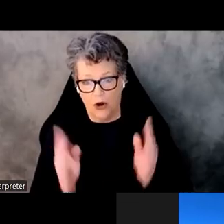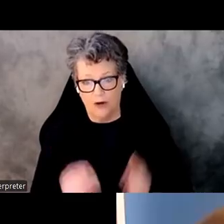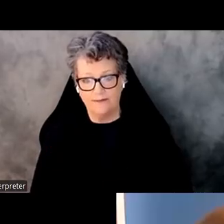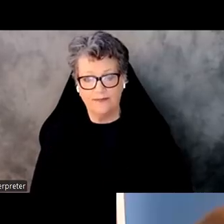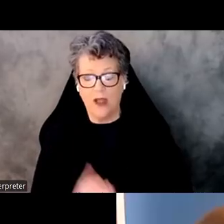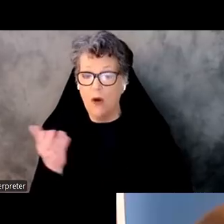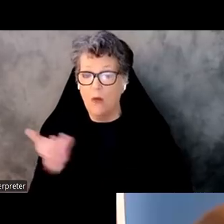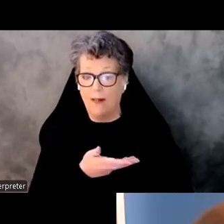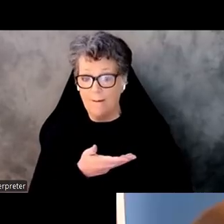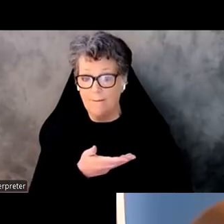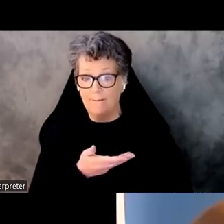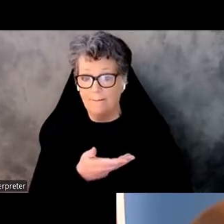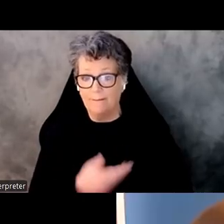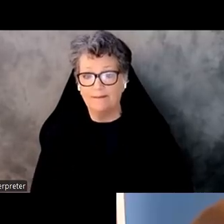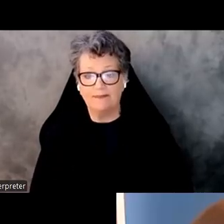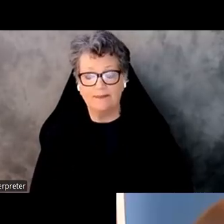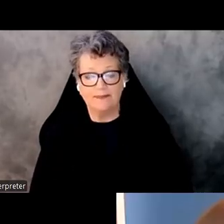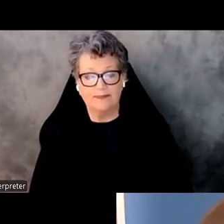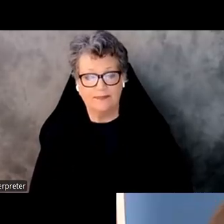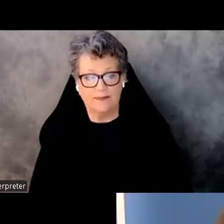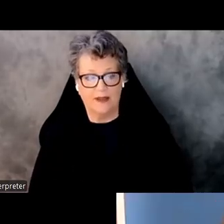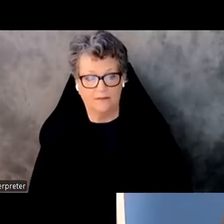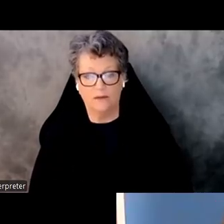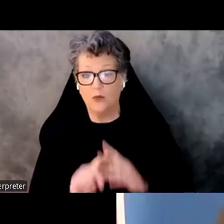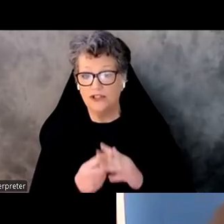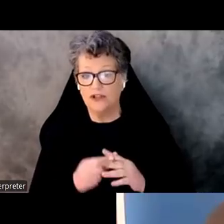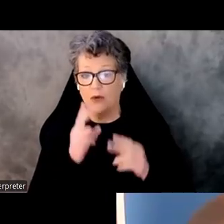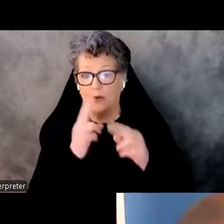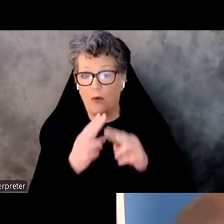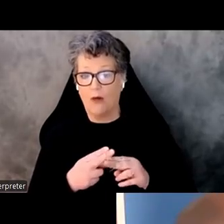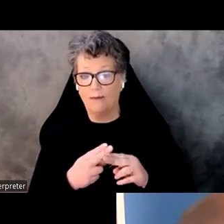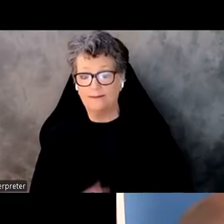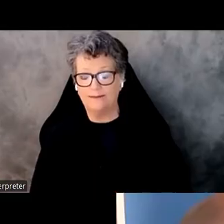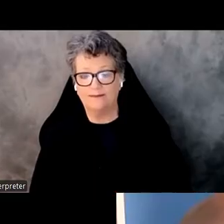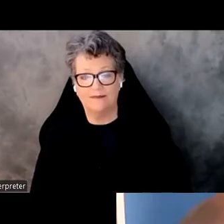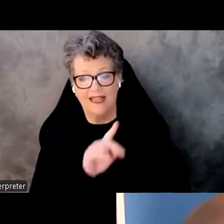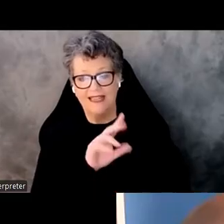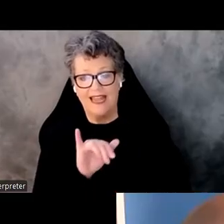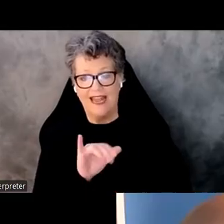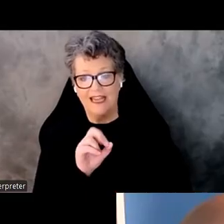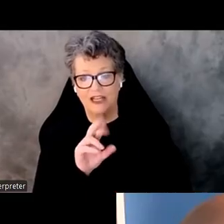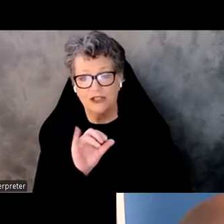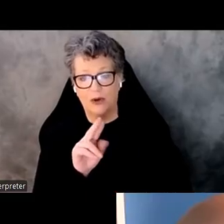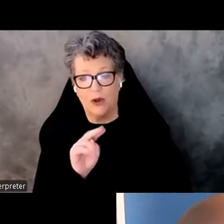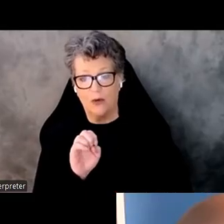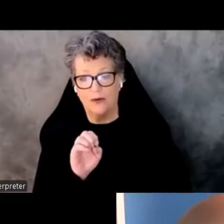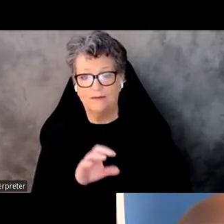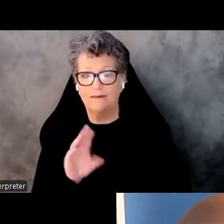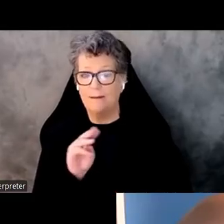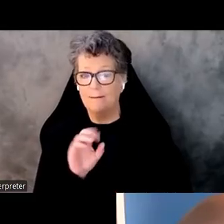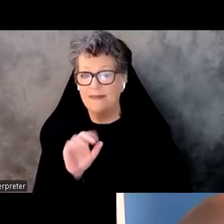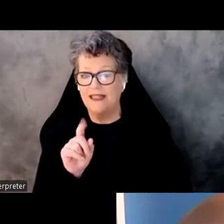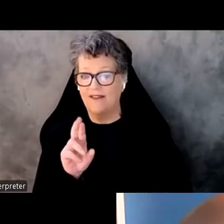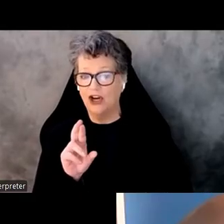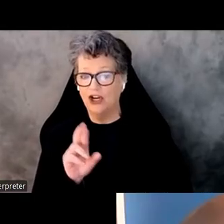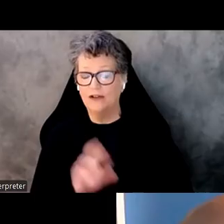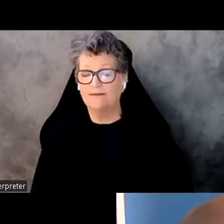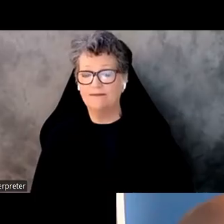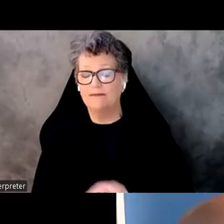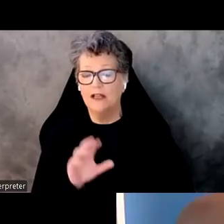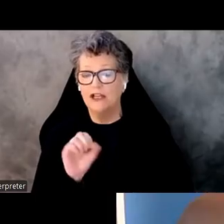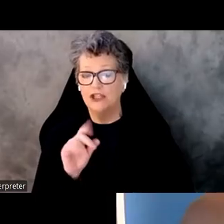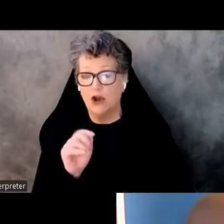Welcome, everybody. We'll start with the roll call. Danny Sircone. Ms. Leber? Here. Ms.